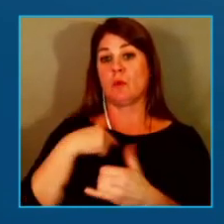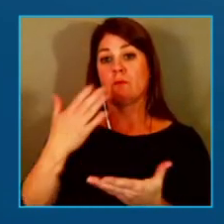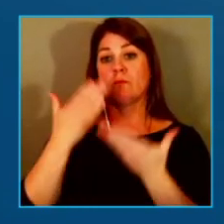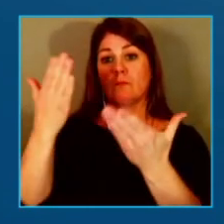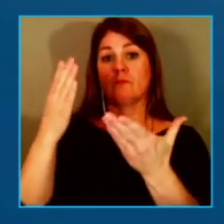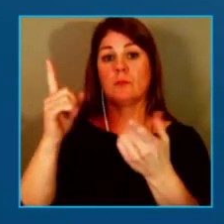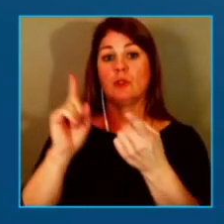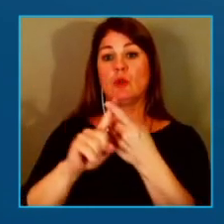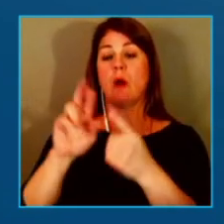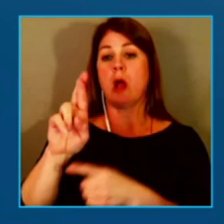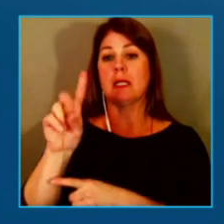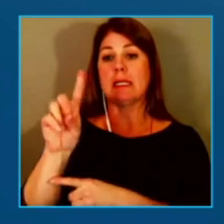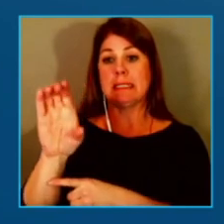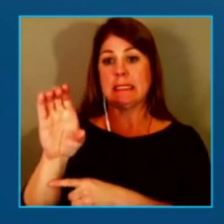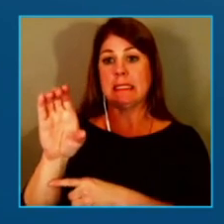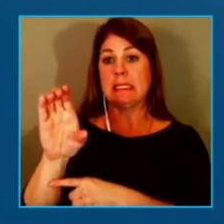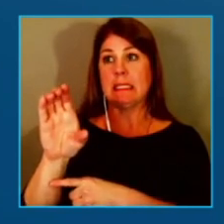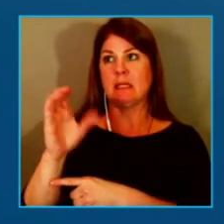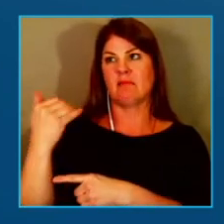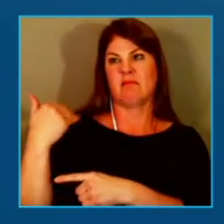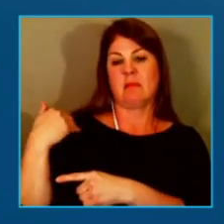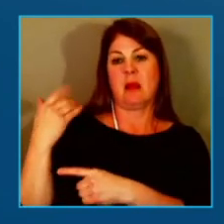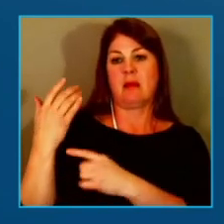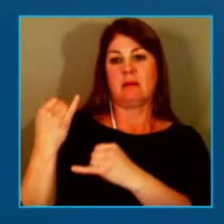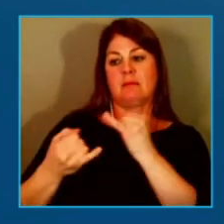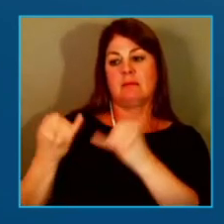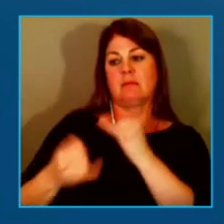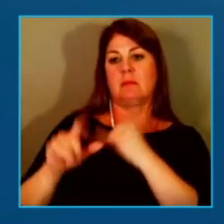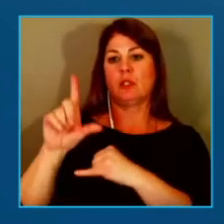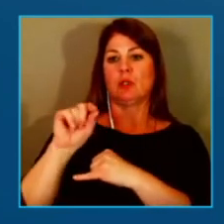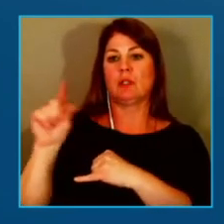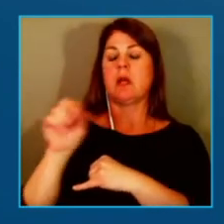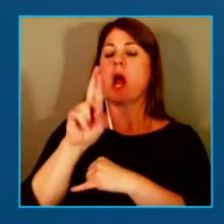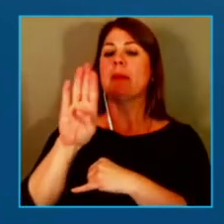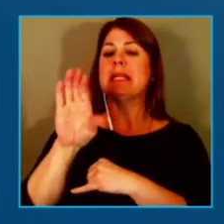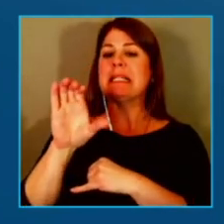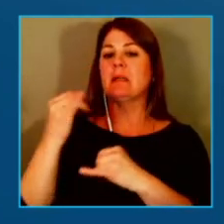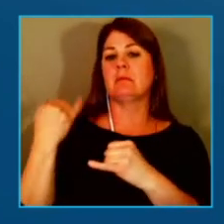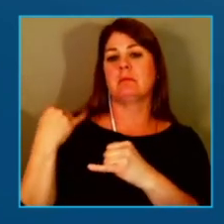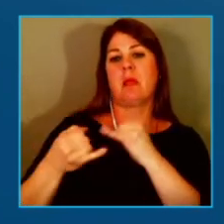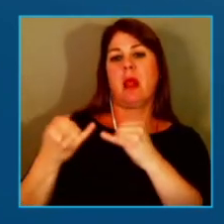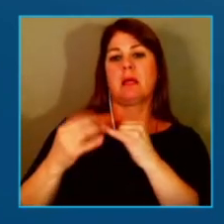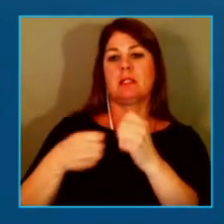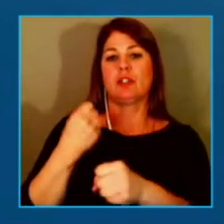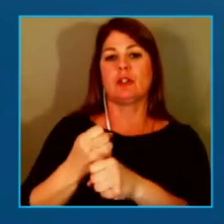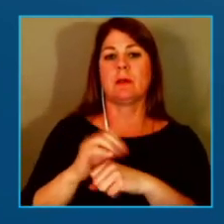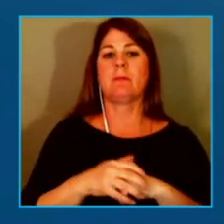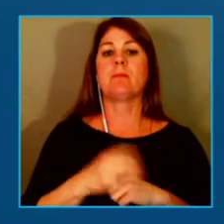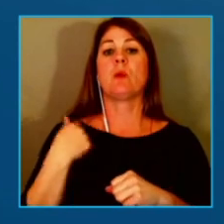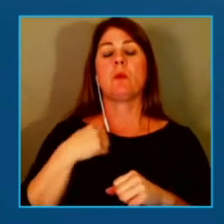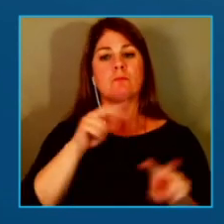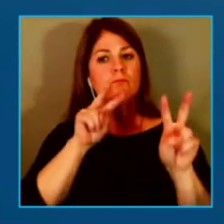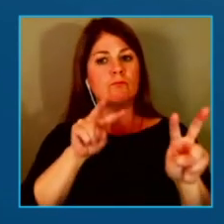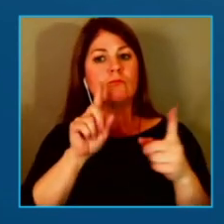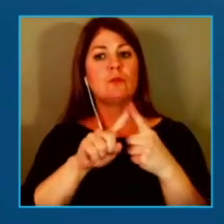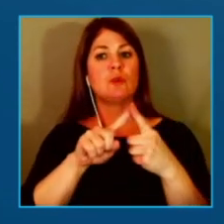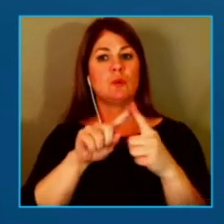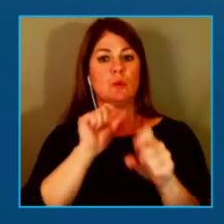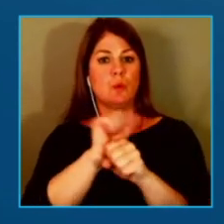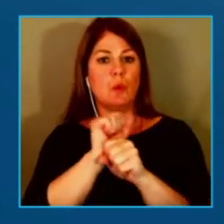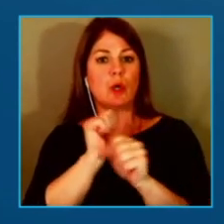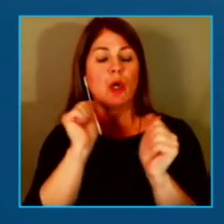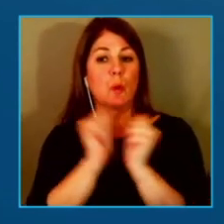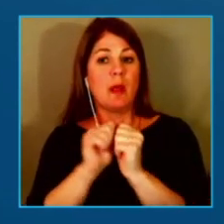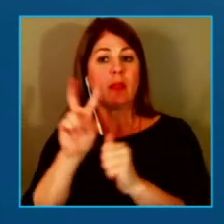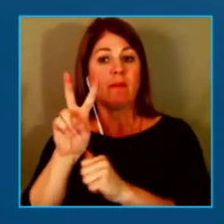RBC at the end of last year. I appreciate their engagement and look forward to continuing to work with Ms. Vickers